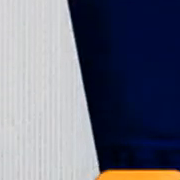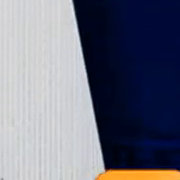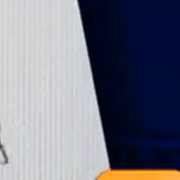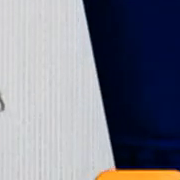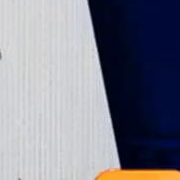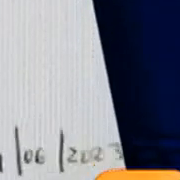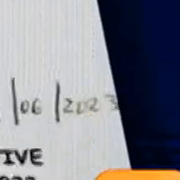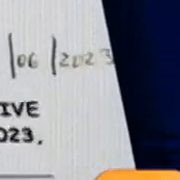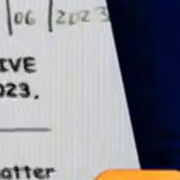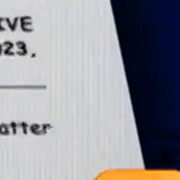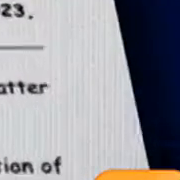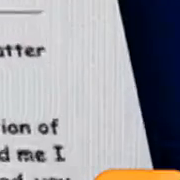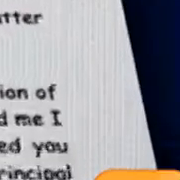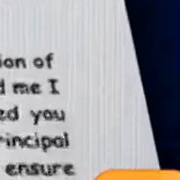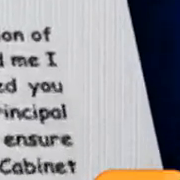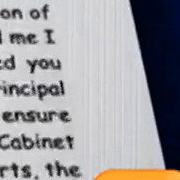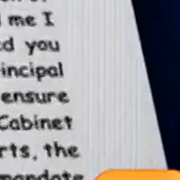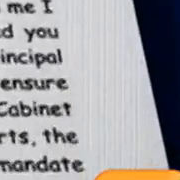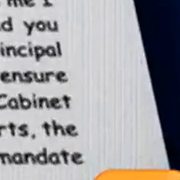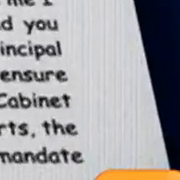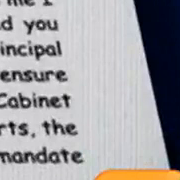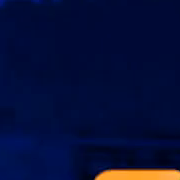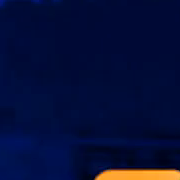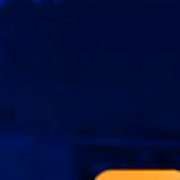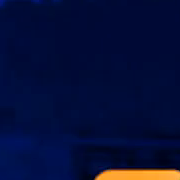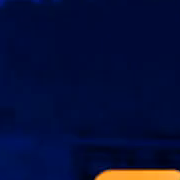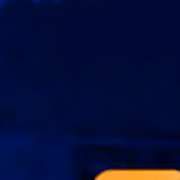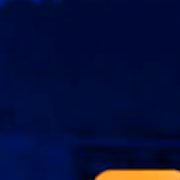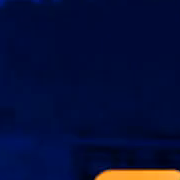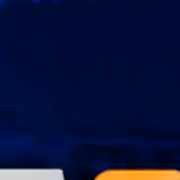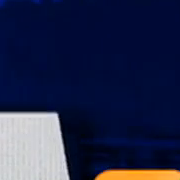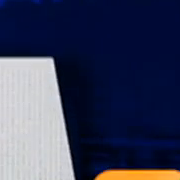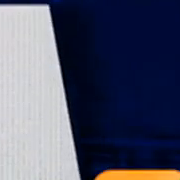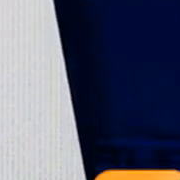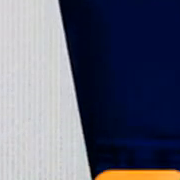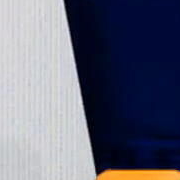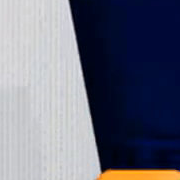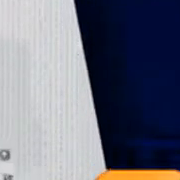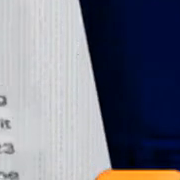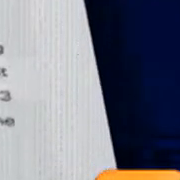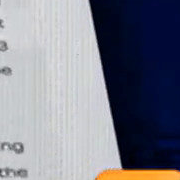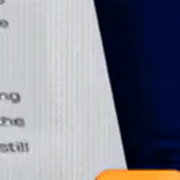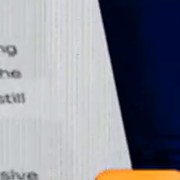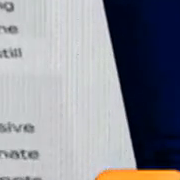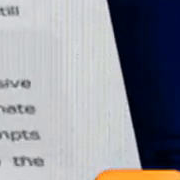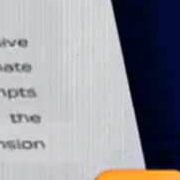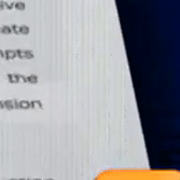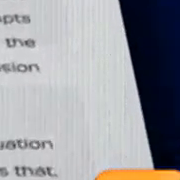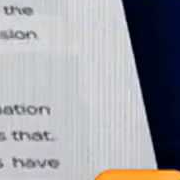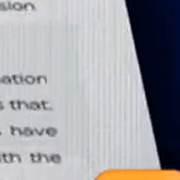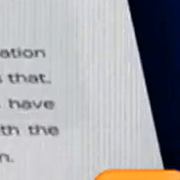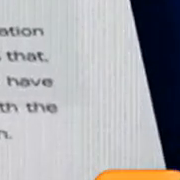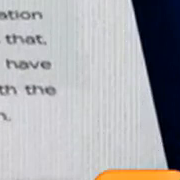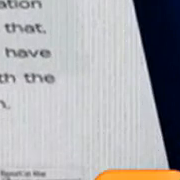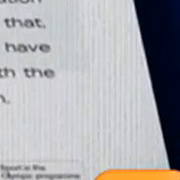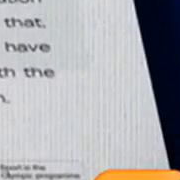with the Cabinet Secretary for Sport for the way forward. If the elections are called off, World Aquatics say it will consider full suspension of Kenya